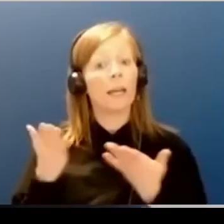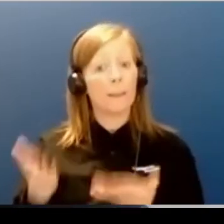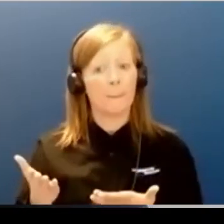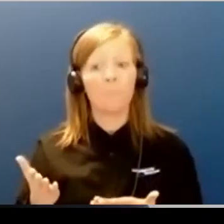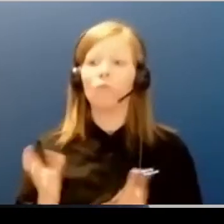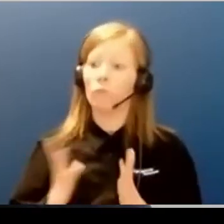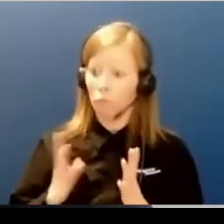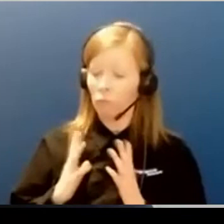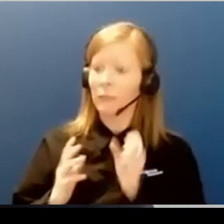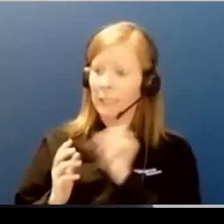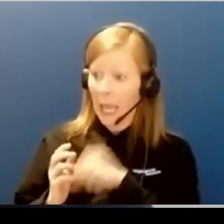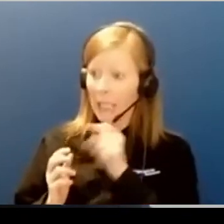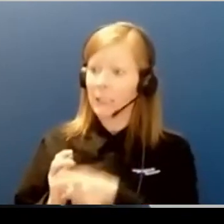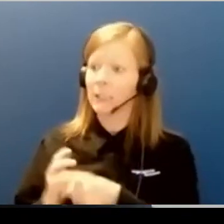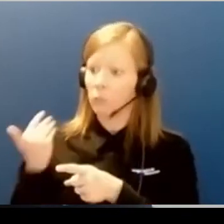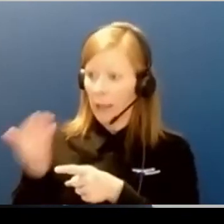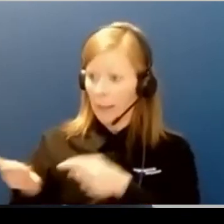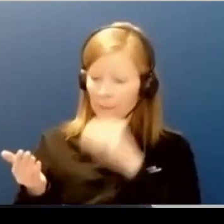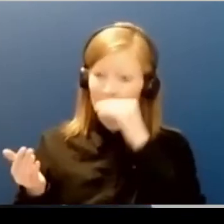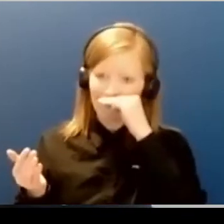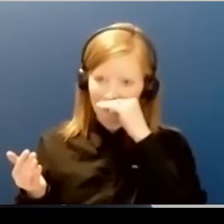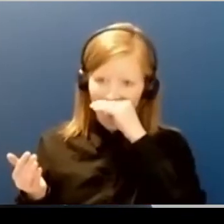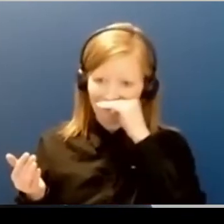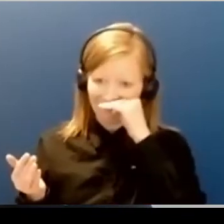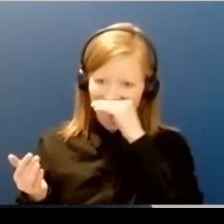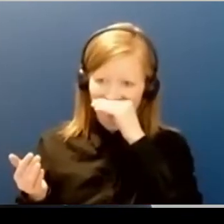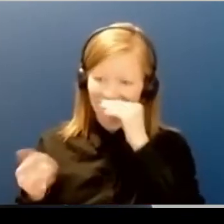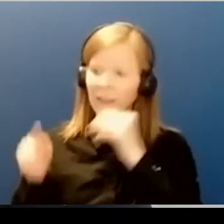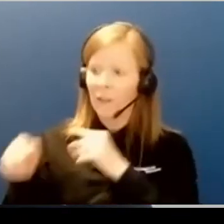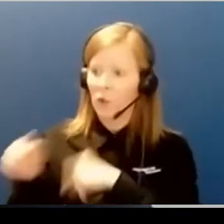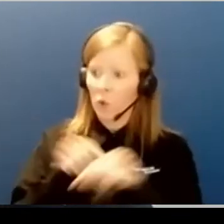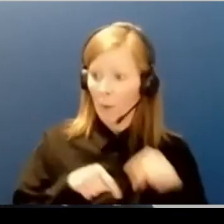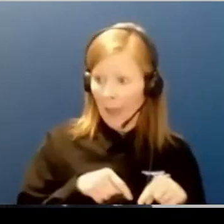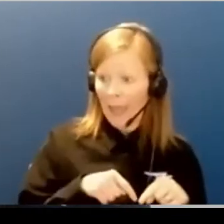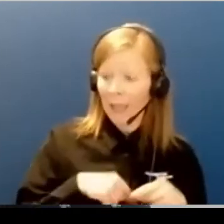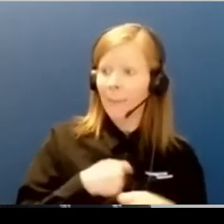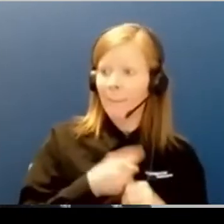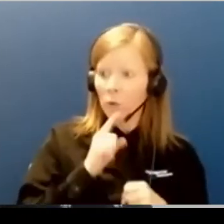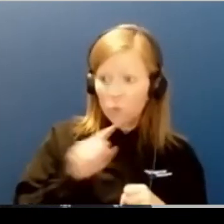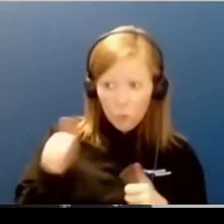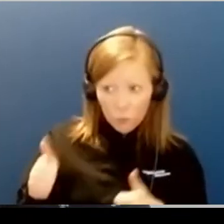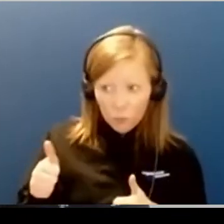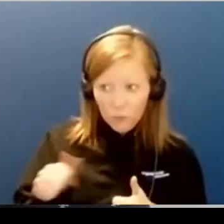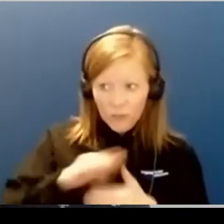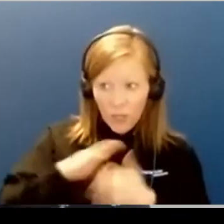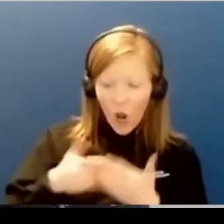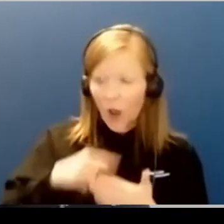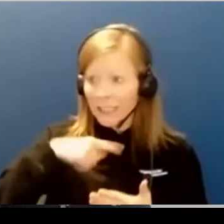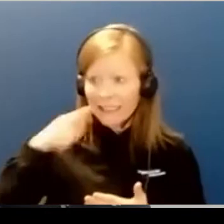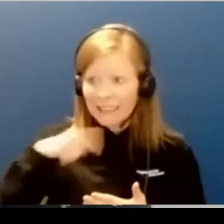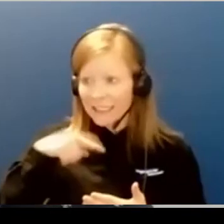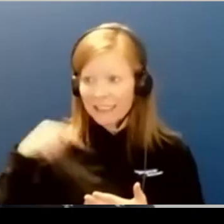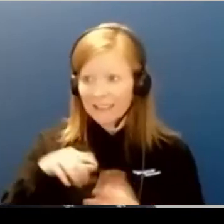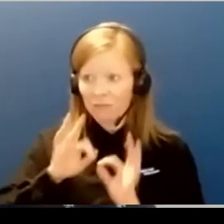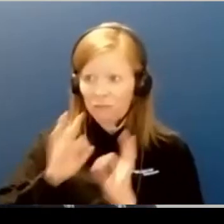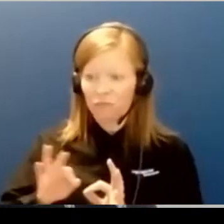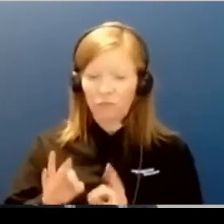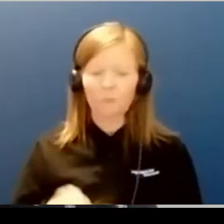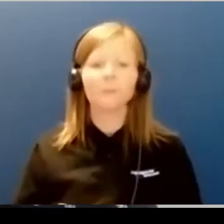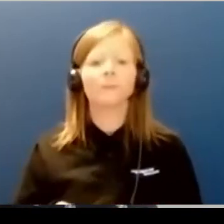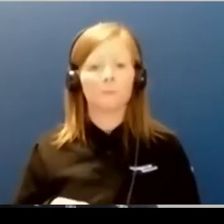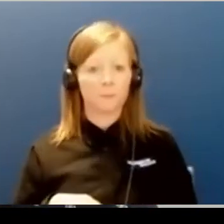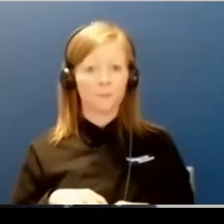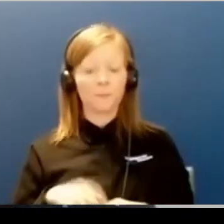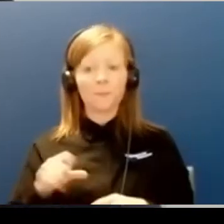let them do it, and then you can go back and make sure that they get all their teeth really well brushed.